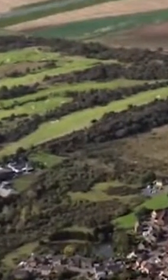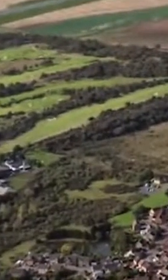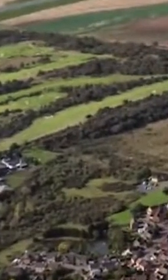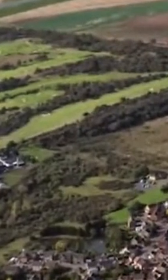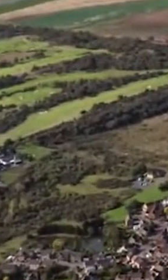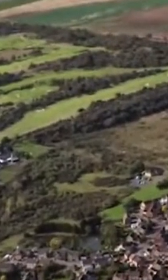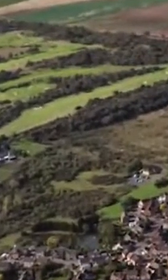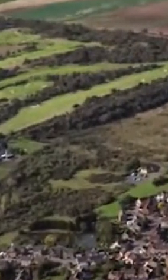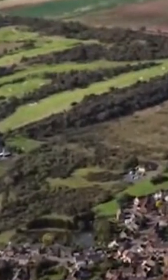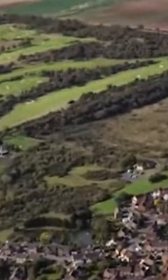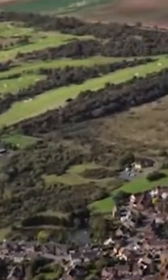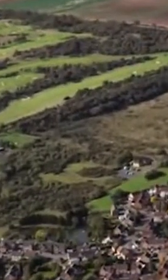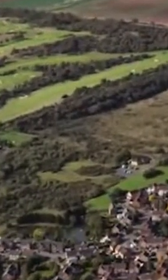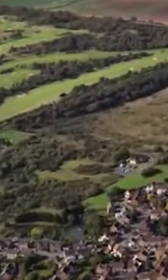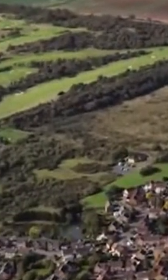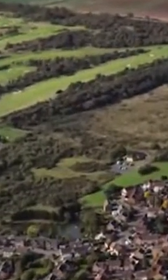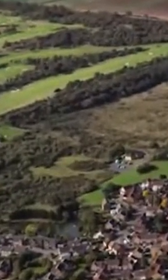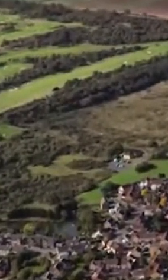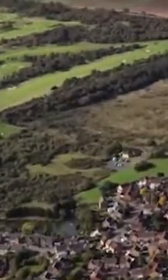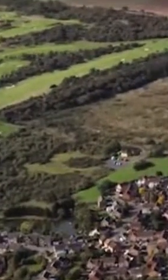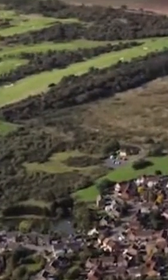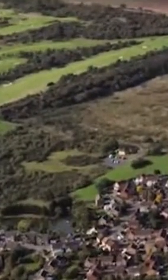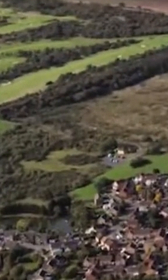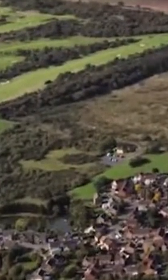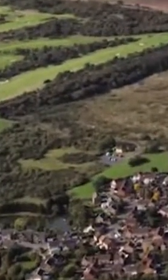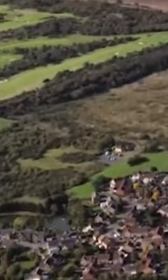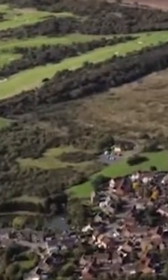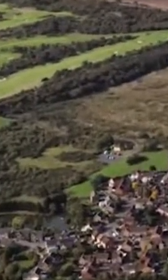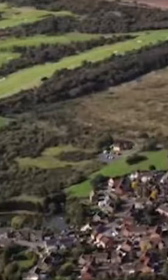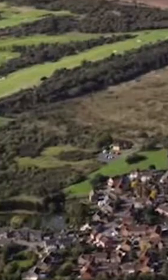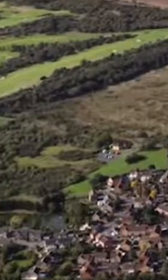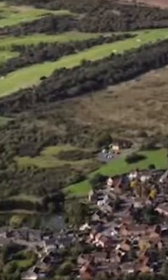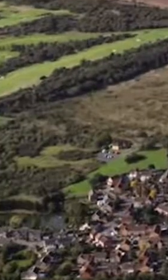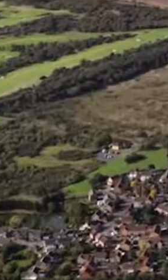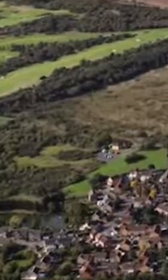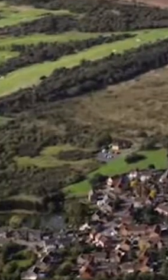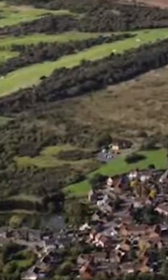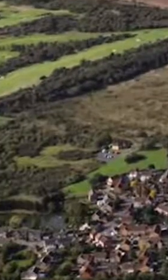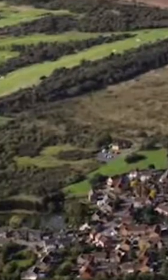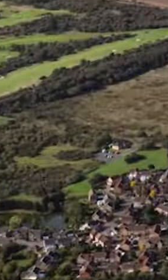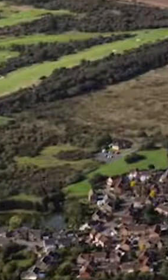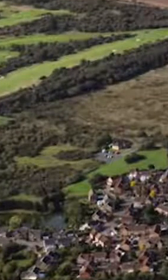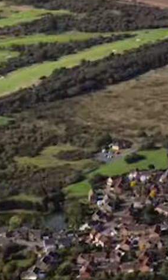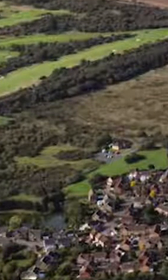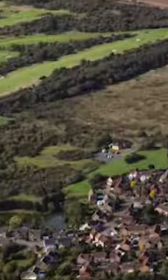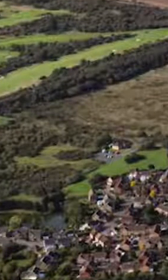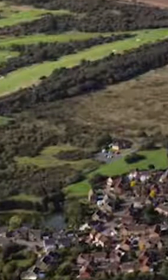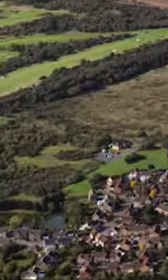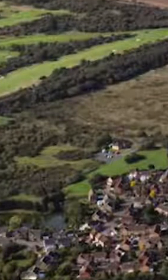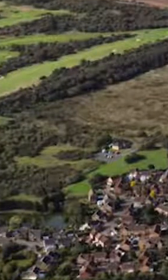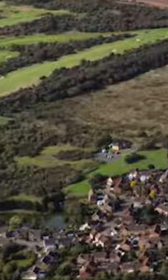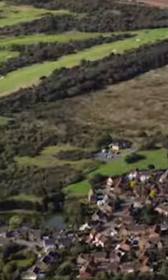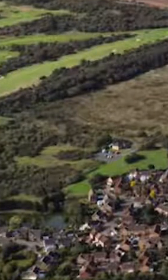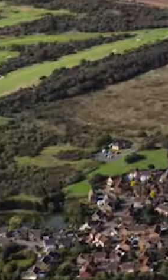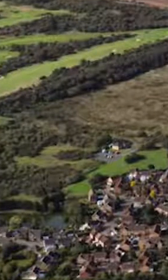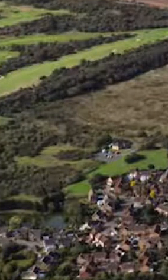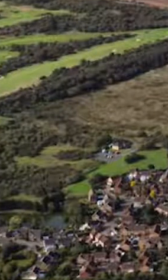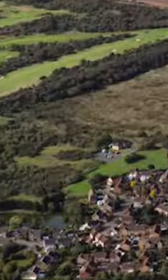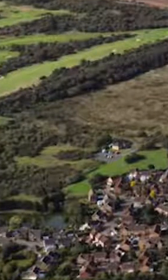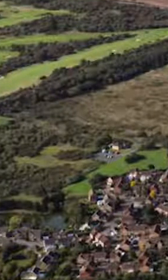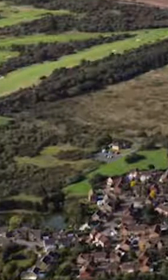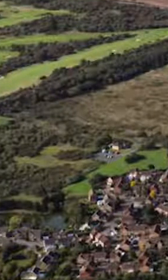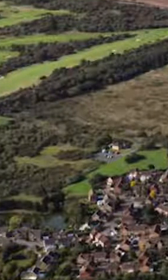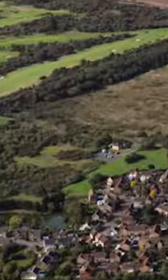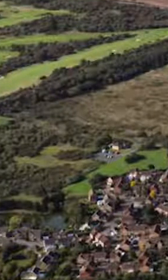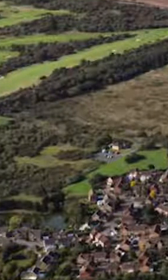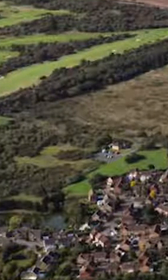new permanent compound at Stanford Road, just to the east of Orsick Roundabout. This would be required for the operation and